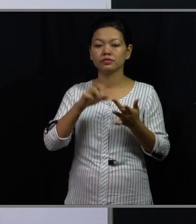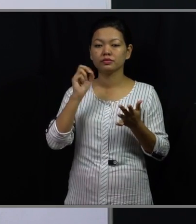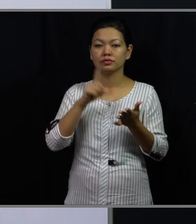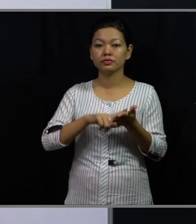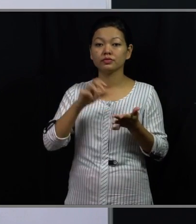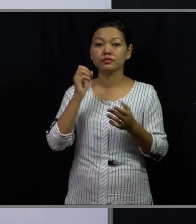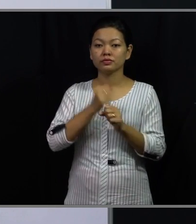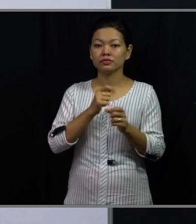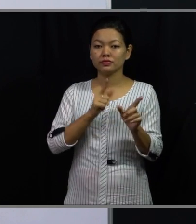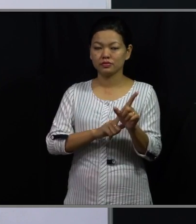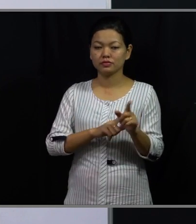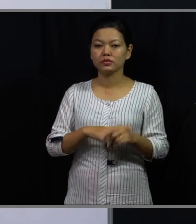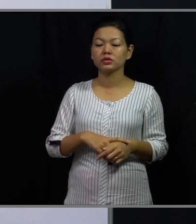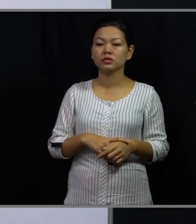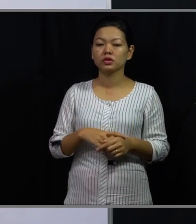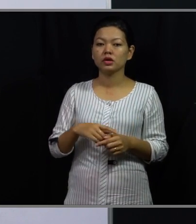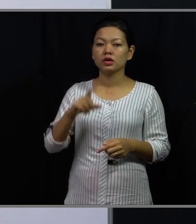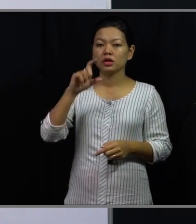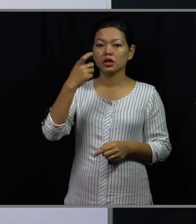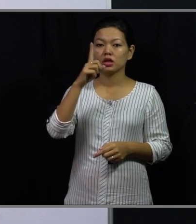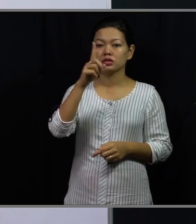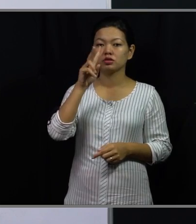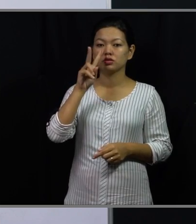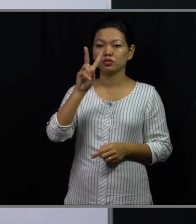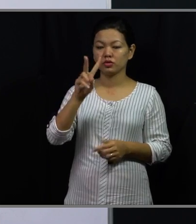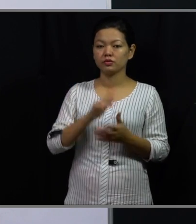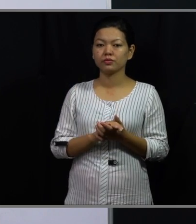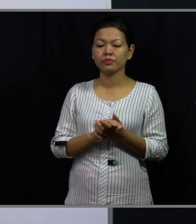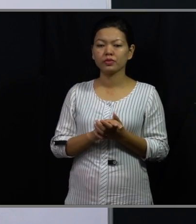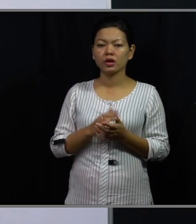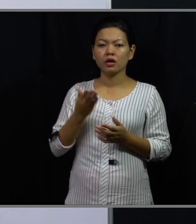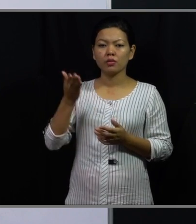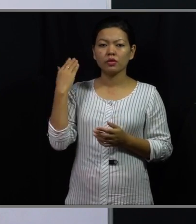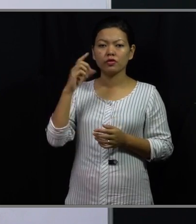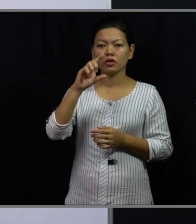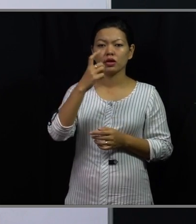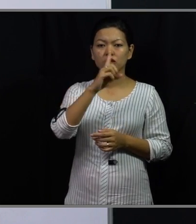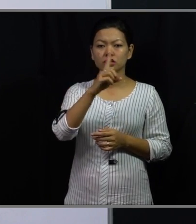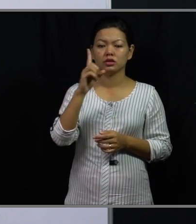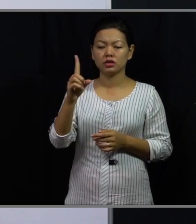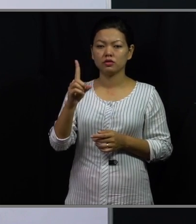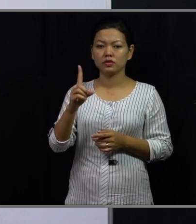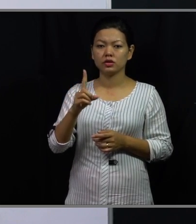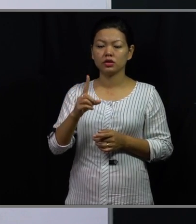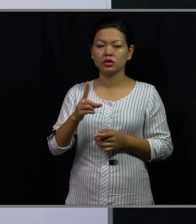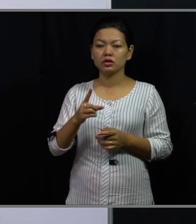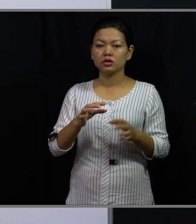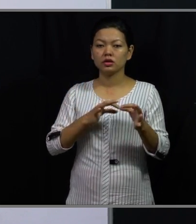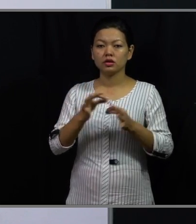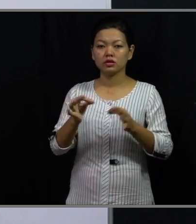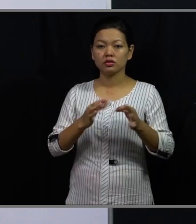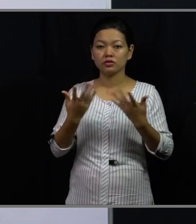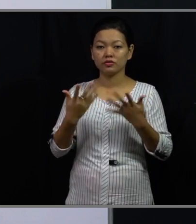previous classes, we have discussed, for class 11, and under the